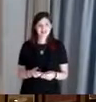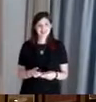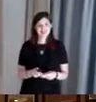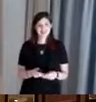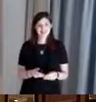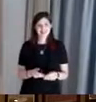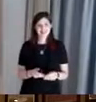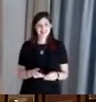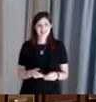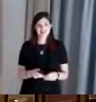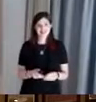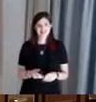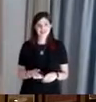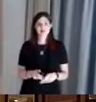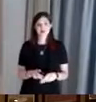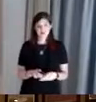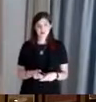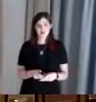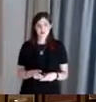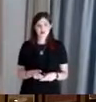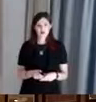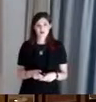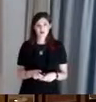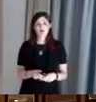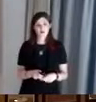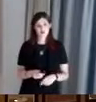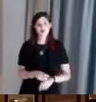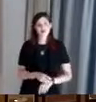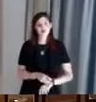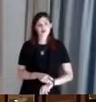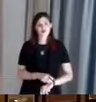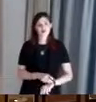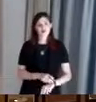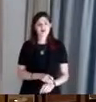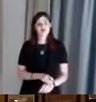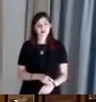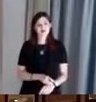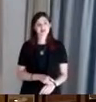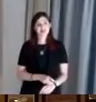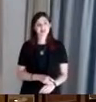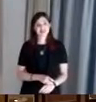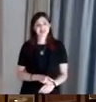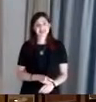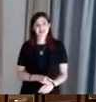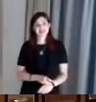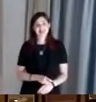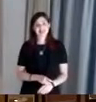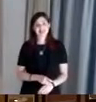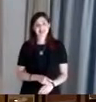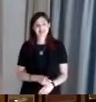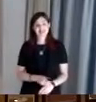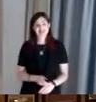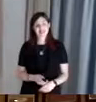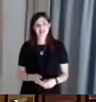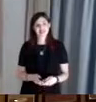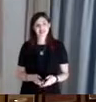and this has happened throughout a lot of technology evolutions, but some tech might be used in a nefarious manner, ultimately becomes some type of mainstream. And